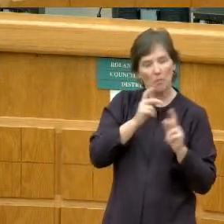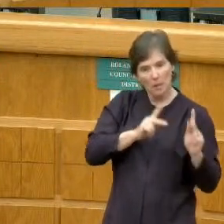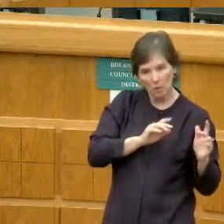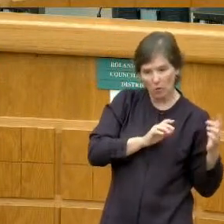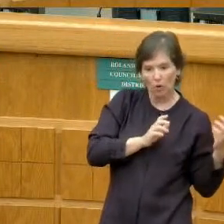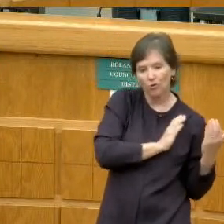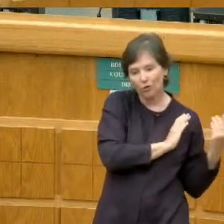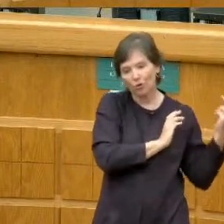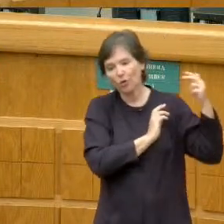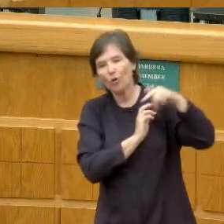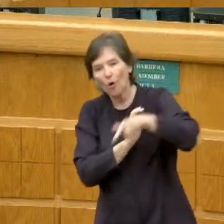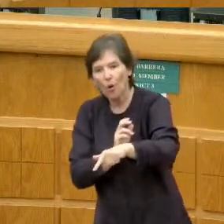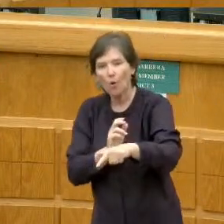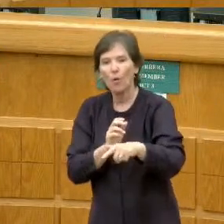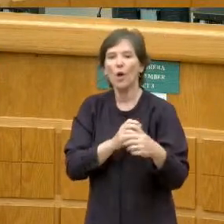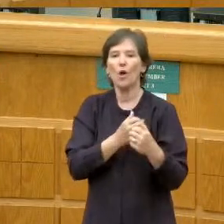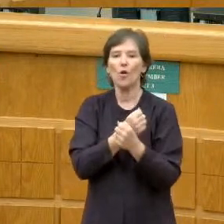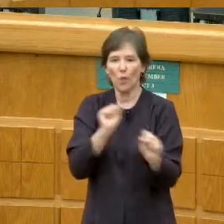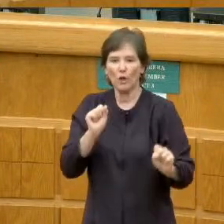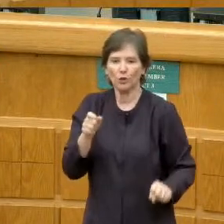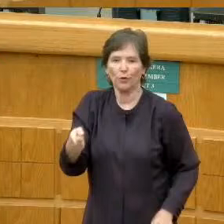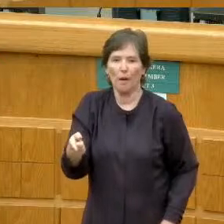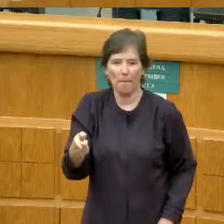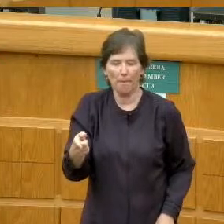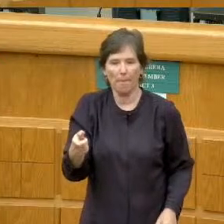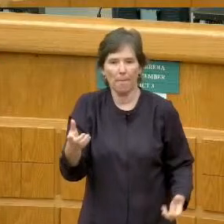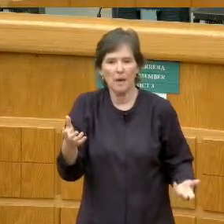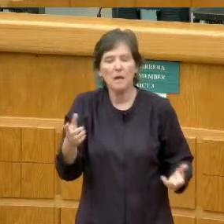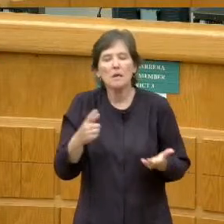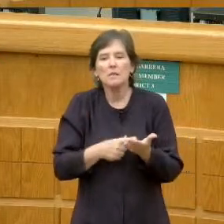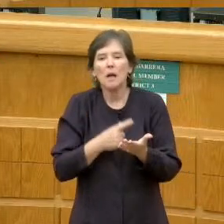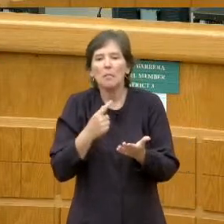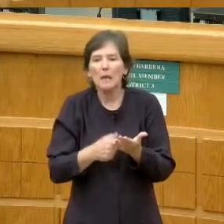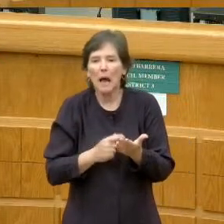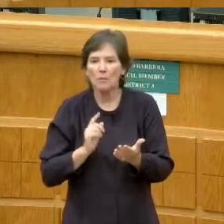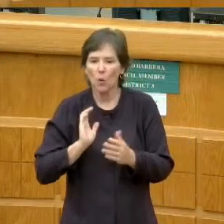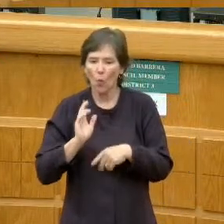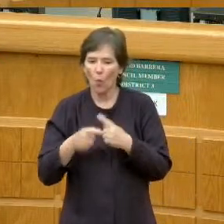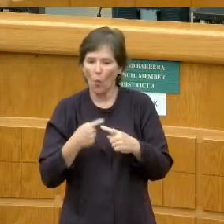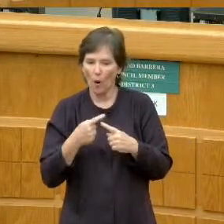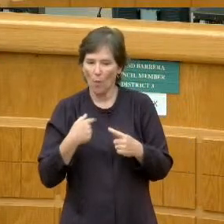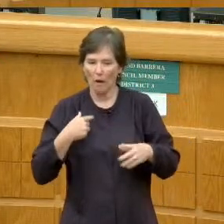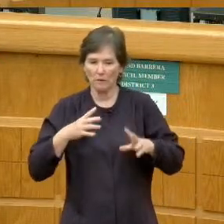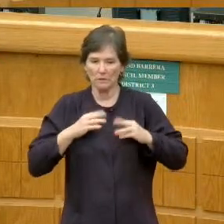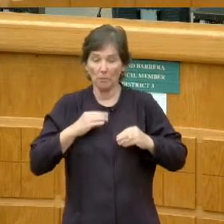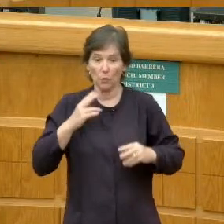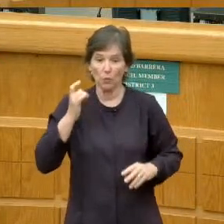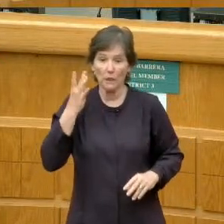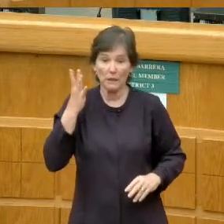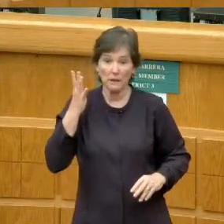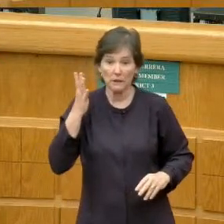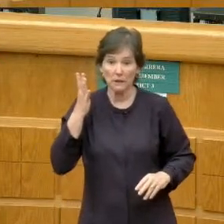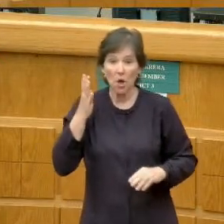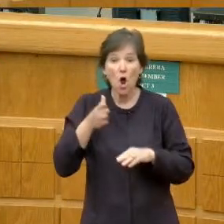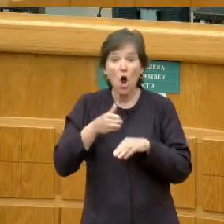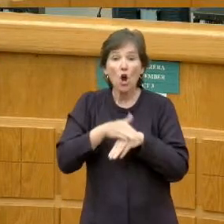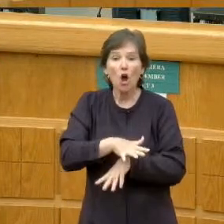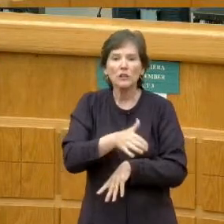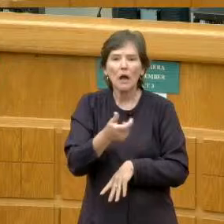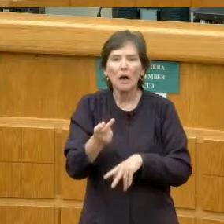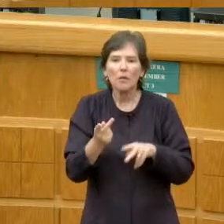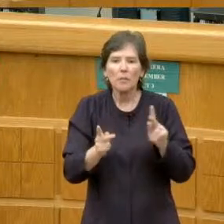the risks we take affect others and cause them their lives. It's not about